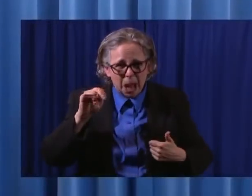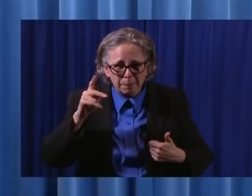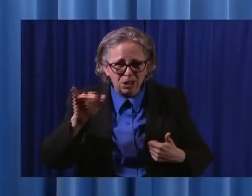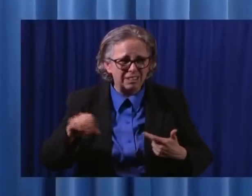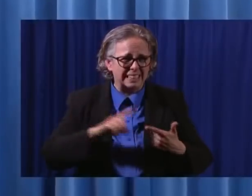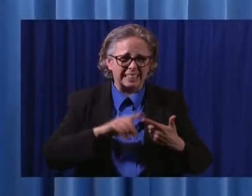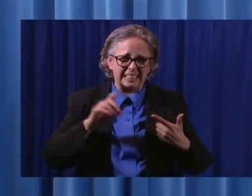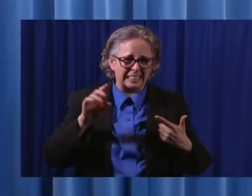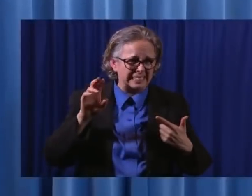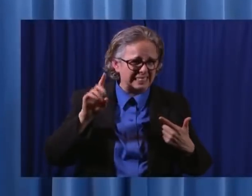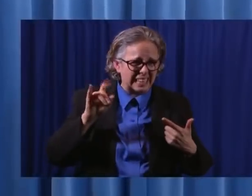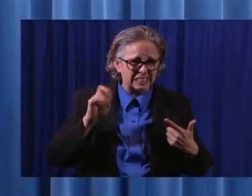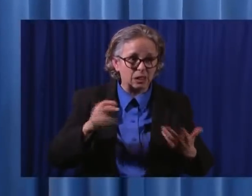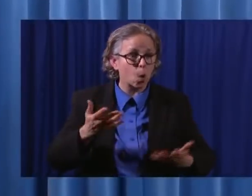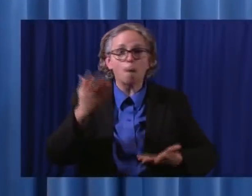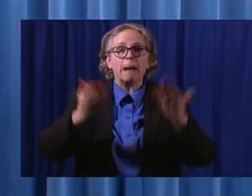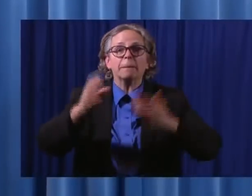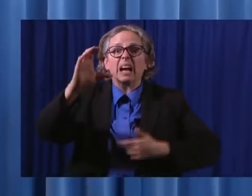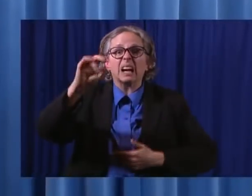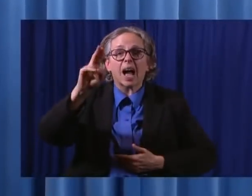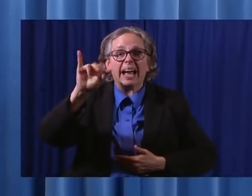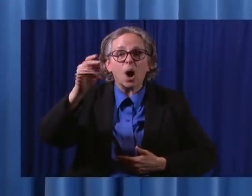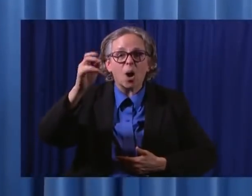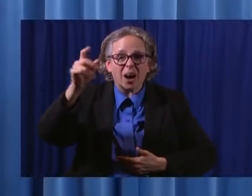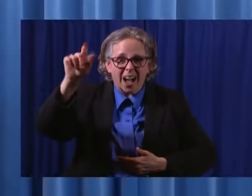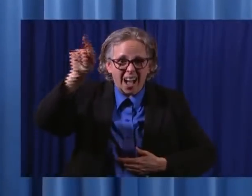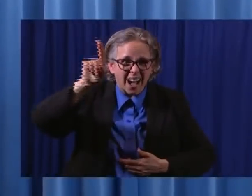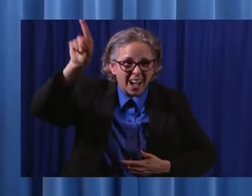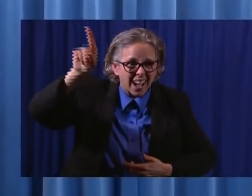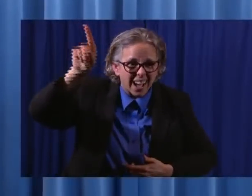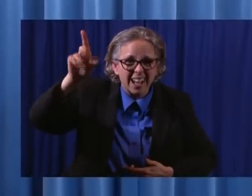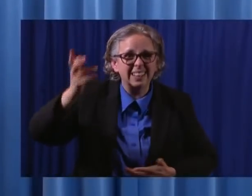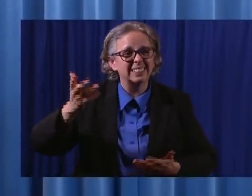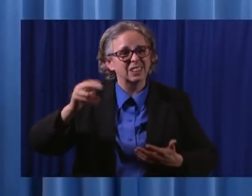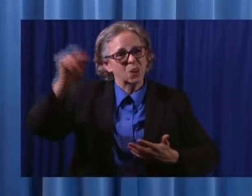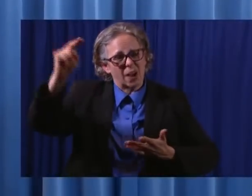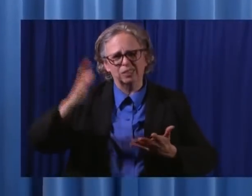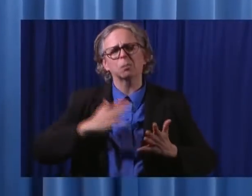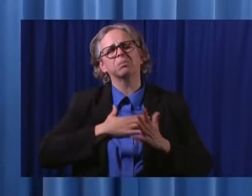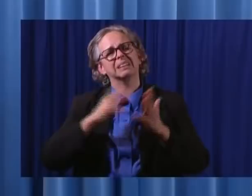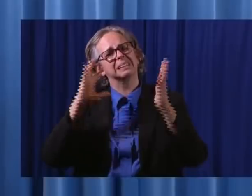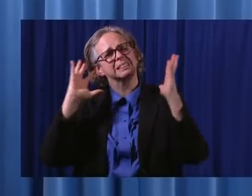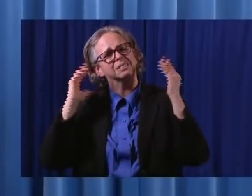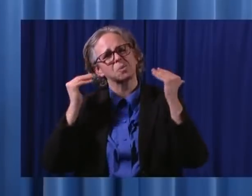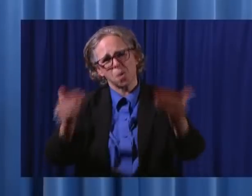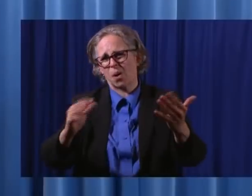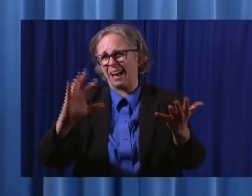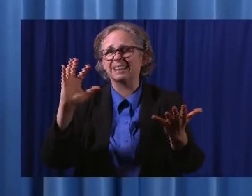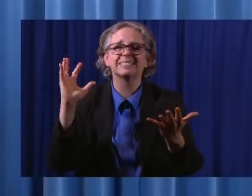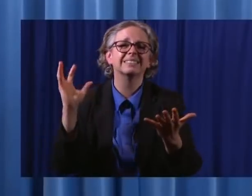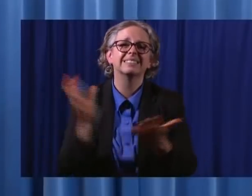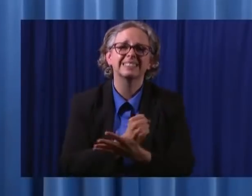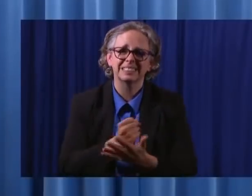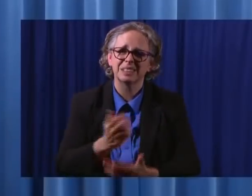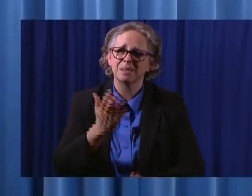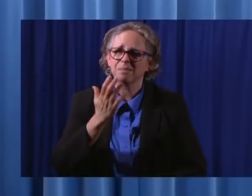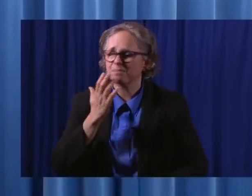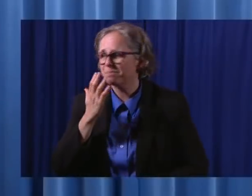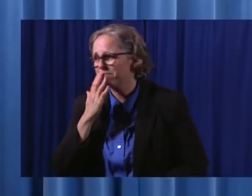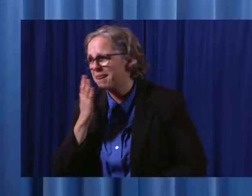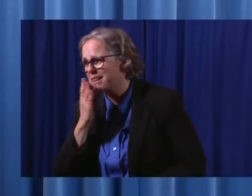Cuyahoga County. We would just ask you to get tested. But General, thank you. We're very grateful. Good to be with you. Thanks,